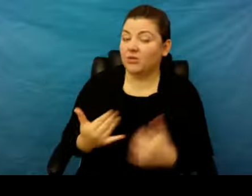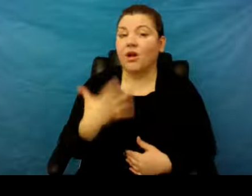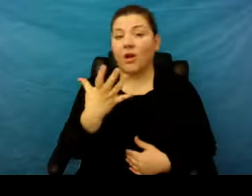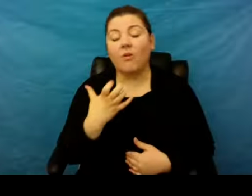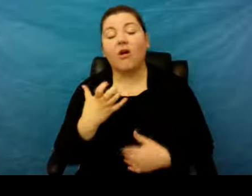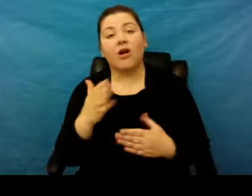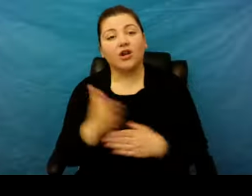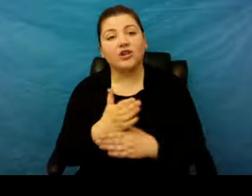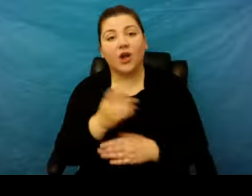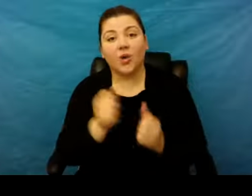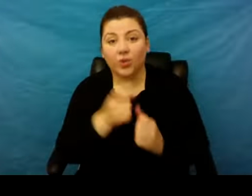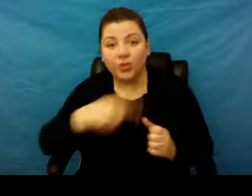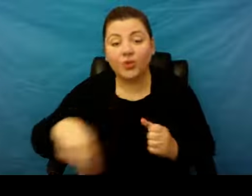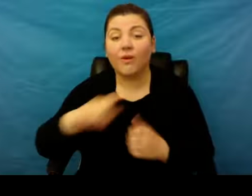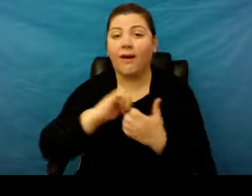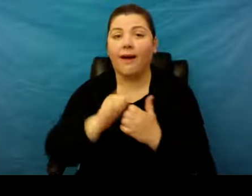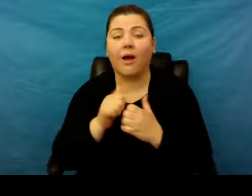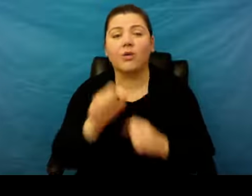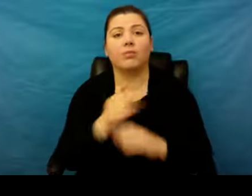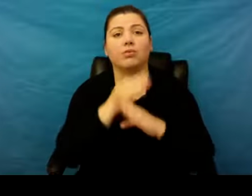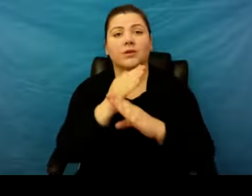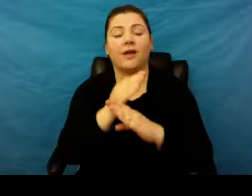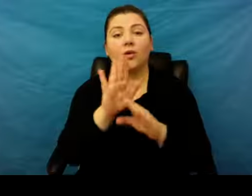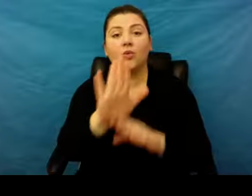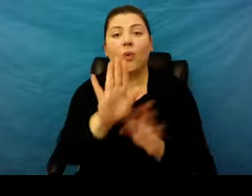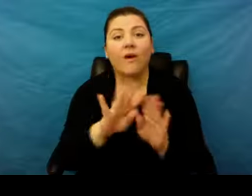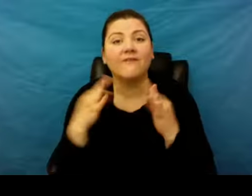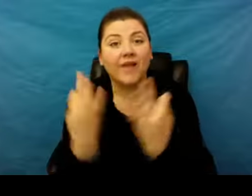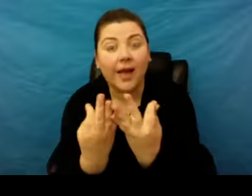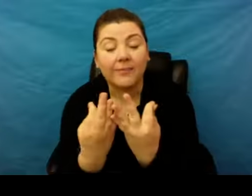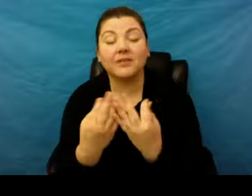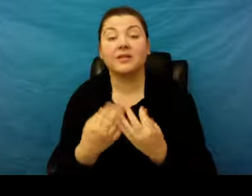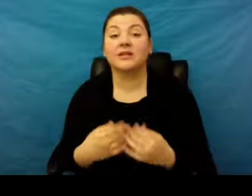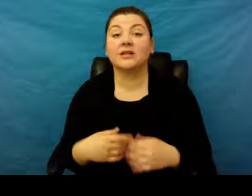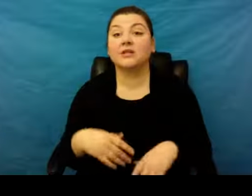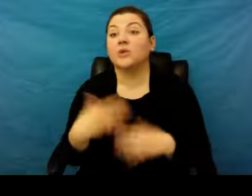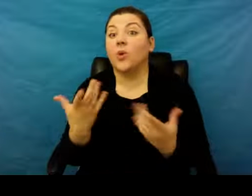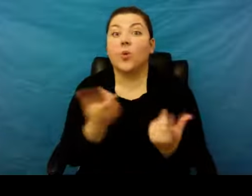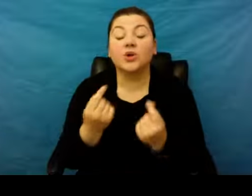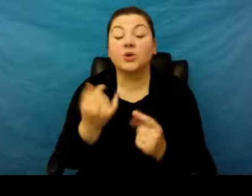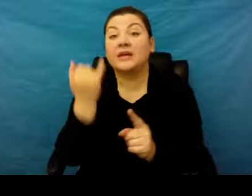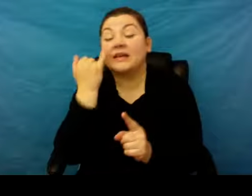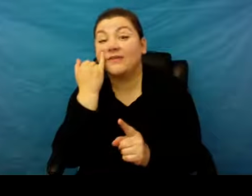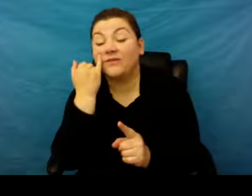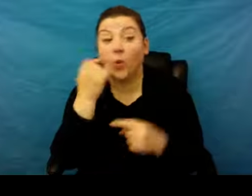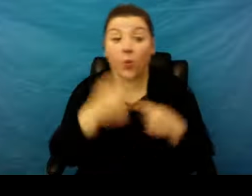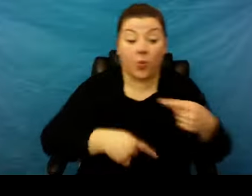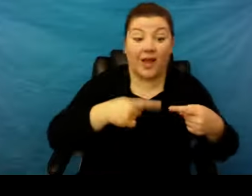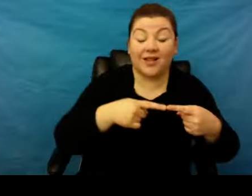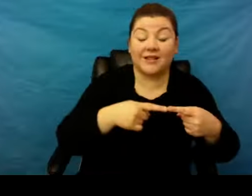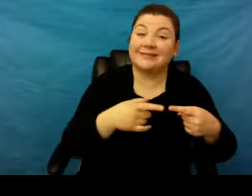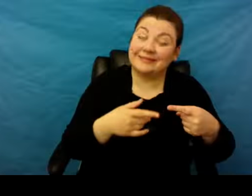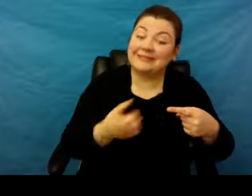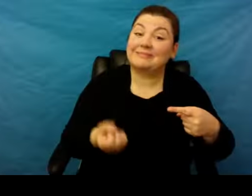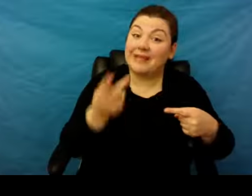family, and then what to do if and when, given the size of this call, it's a when, someone